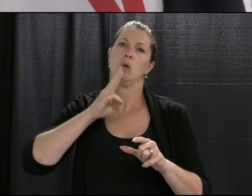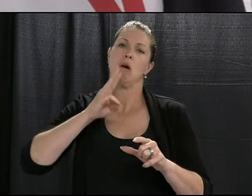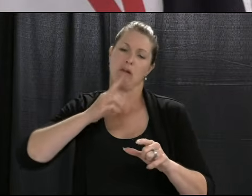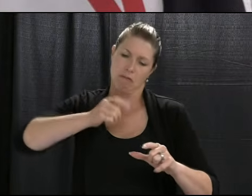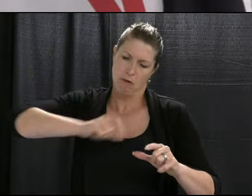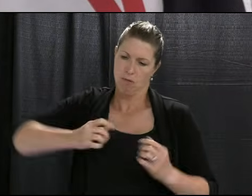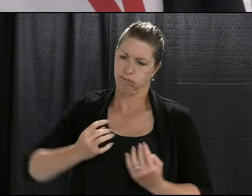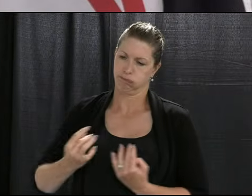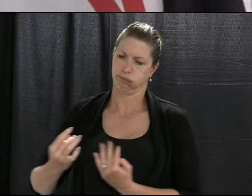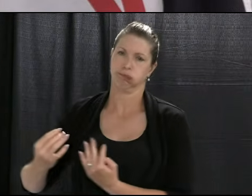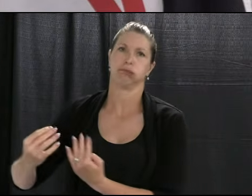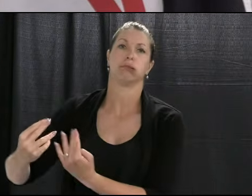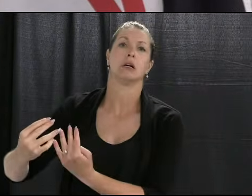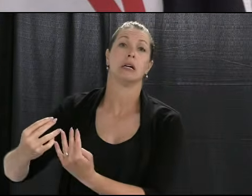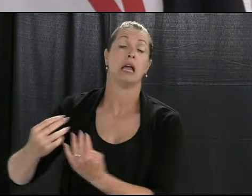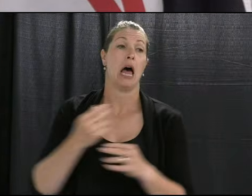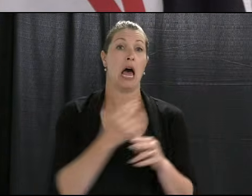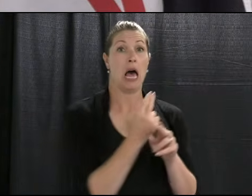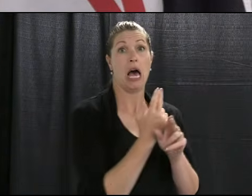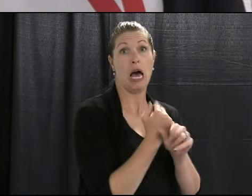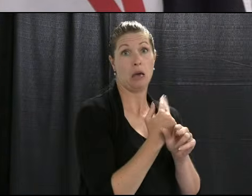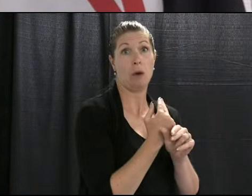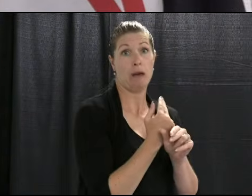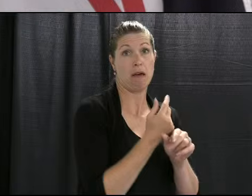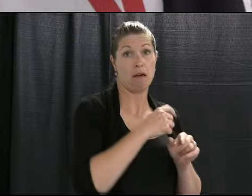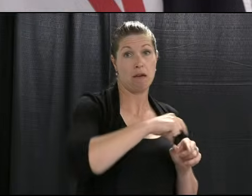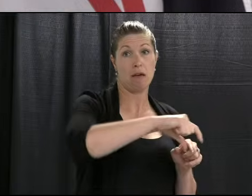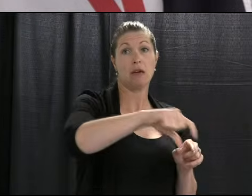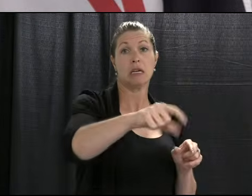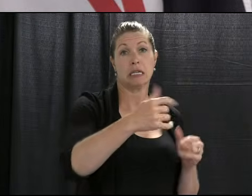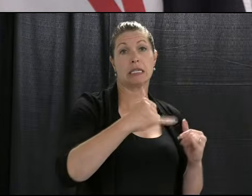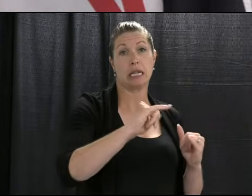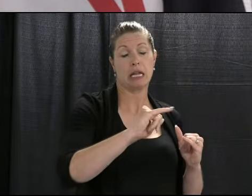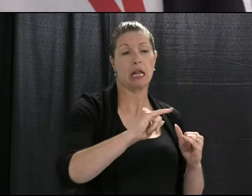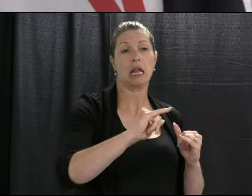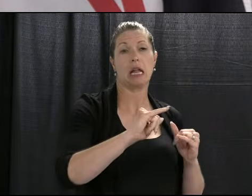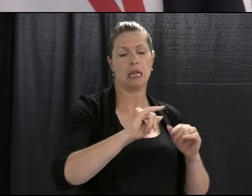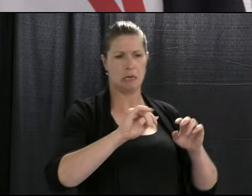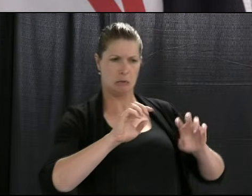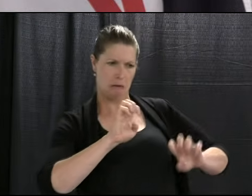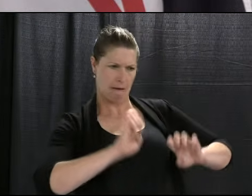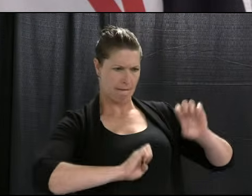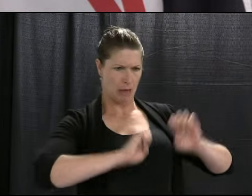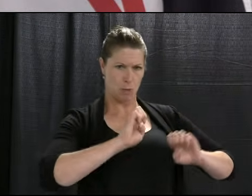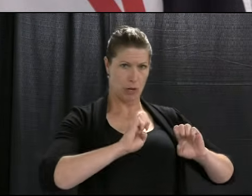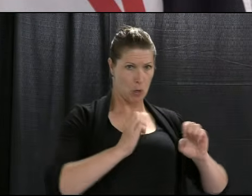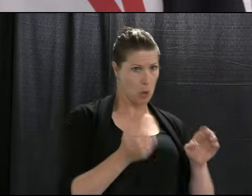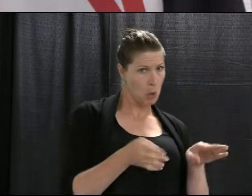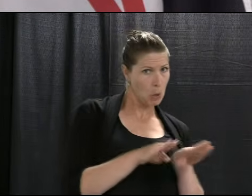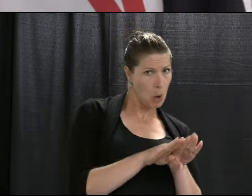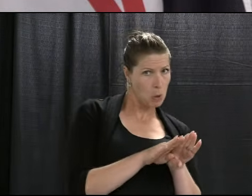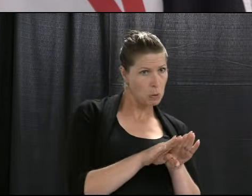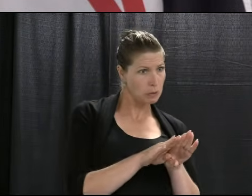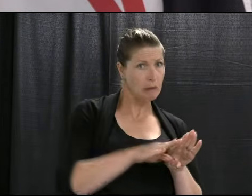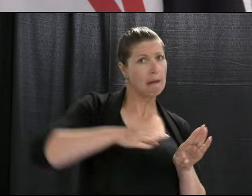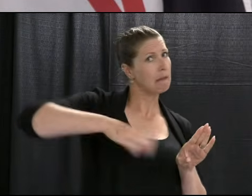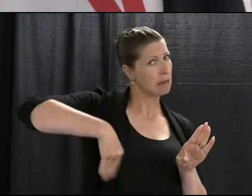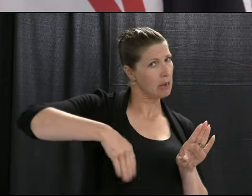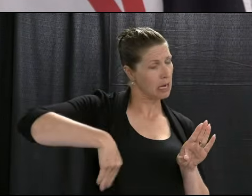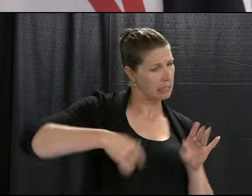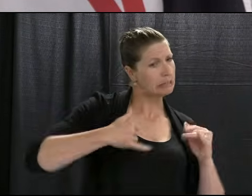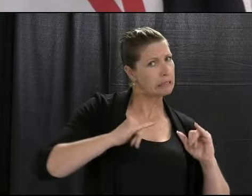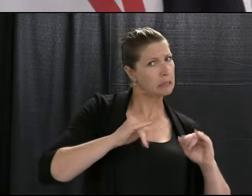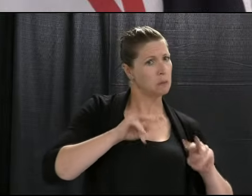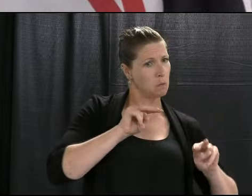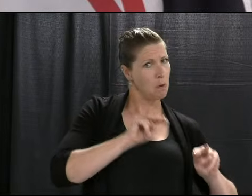highway, we are continually evaluating whether that highway will be closed. So it's very important that